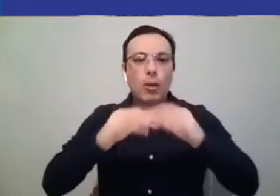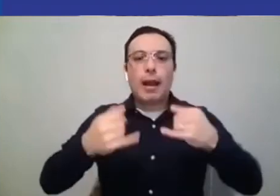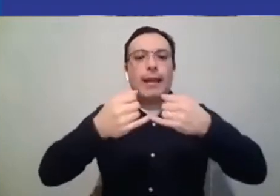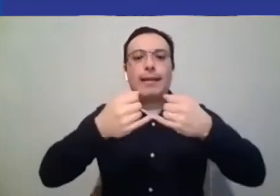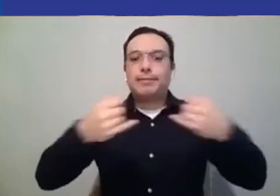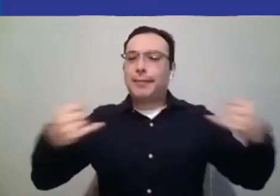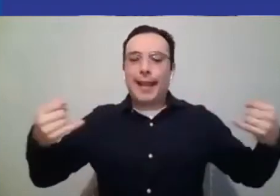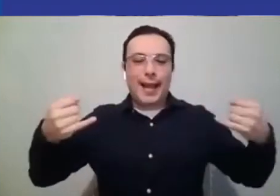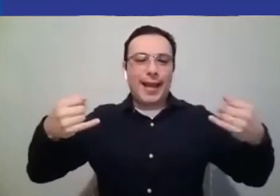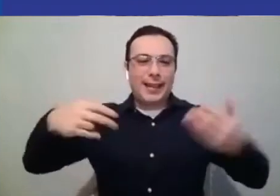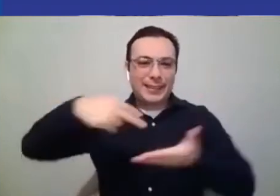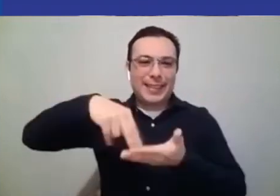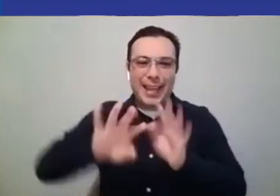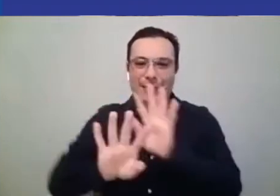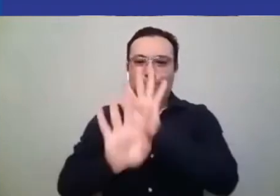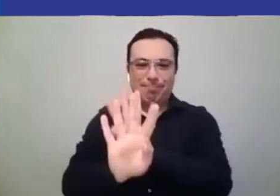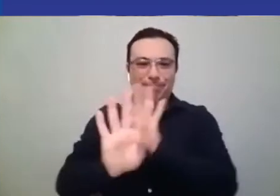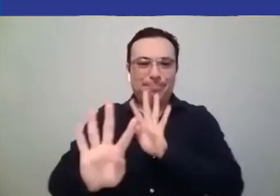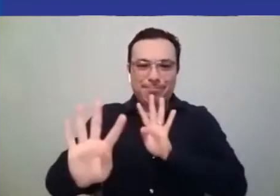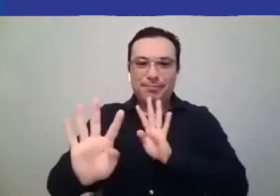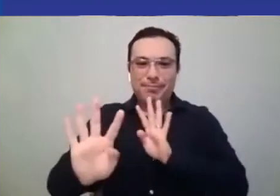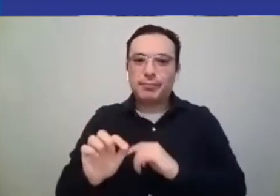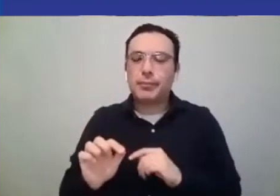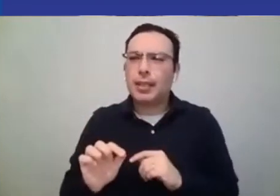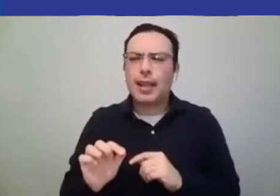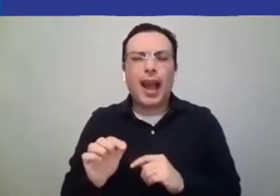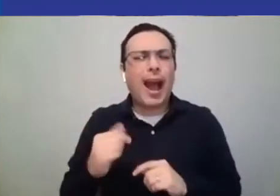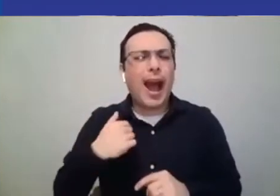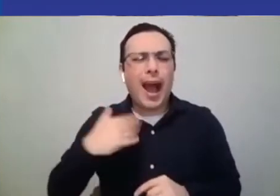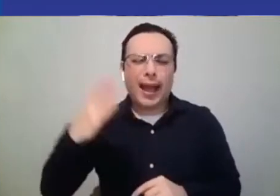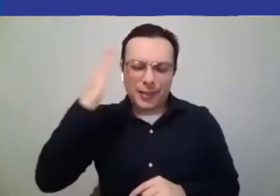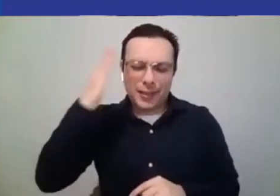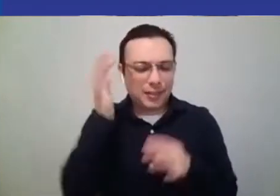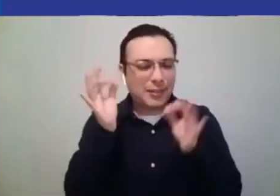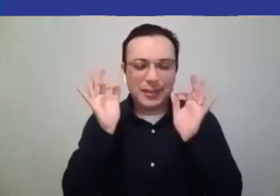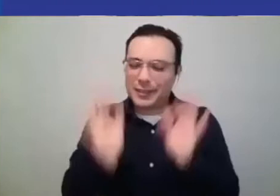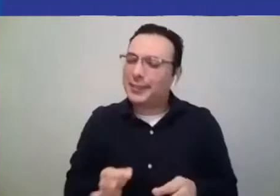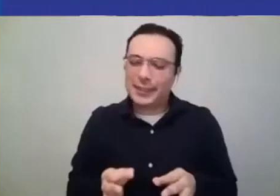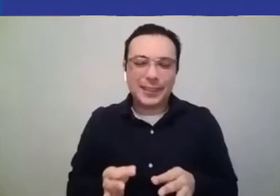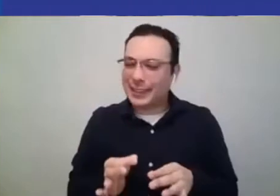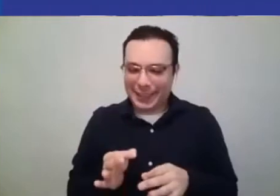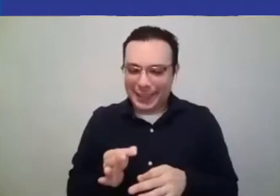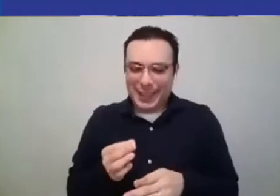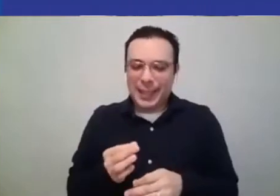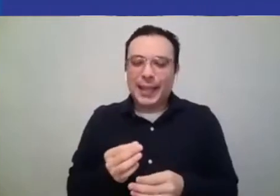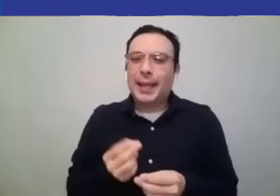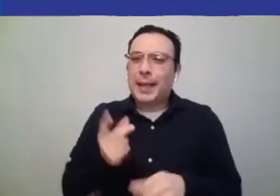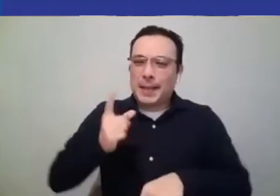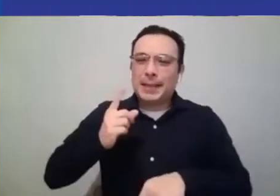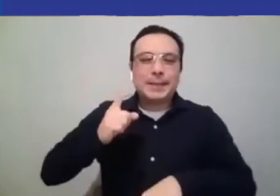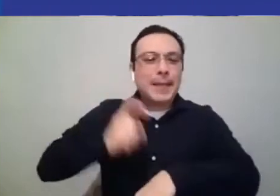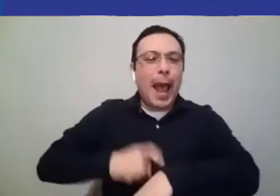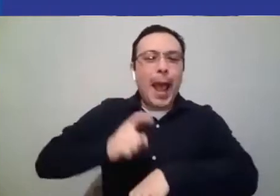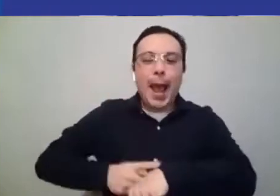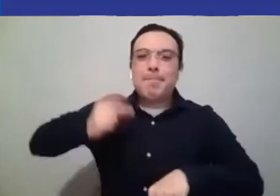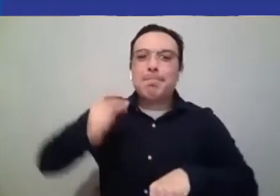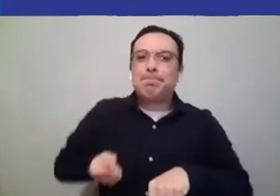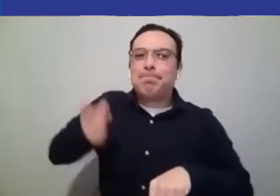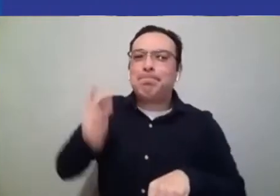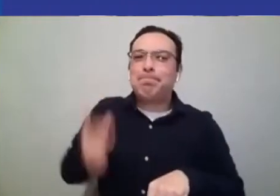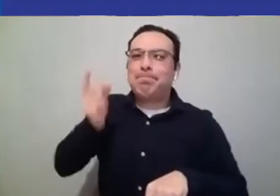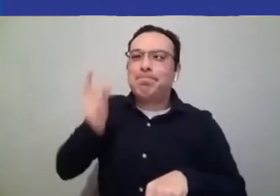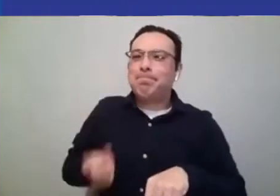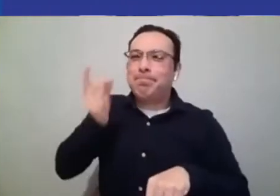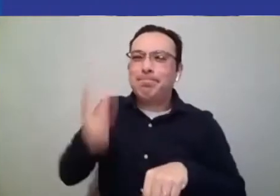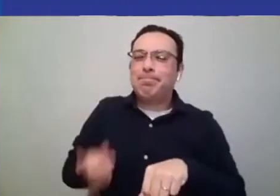line dance, which is so important. And then I'm sure I struggled with the rhythms and like trying to get into the line, but I